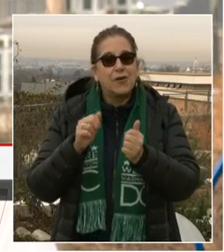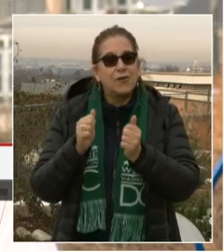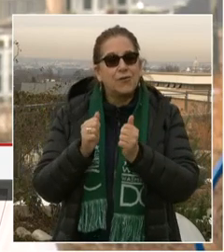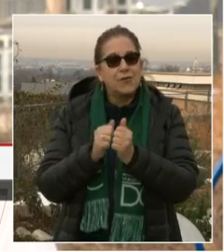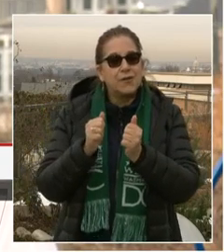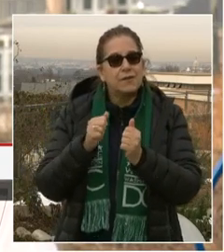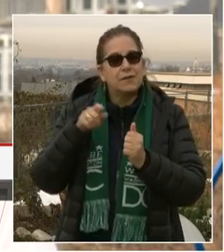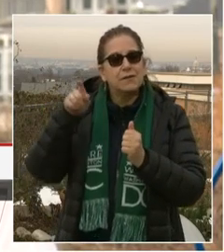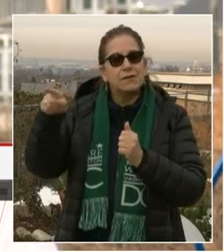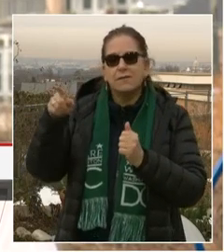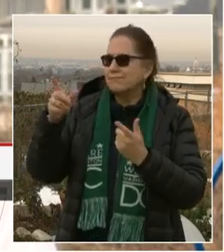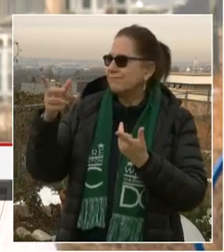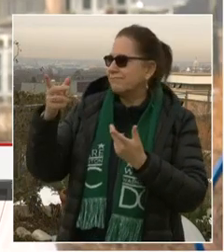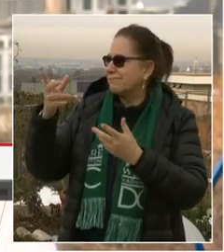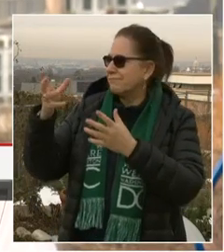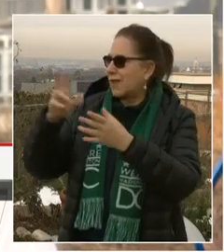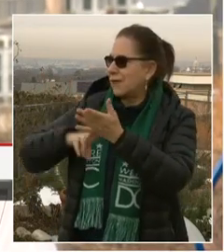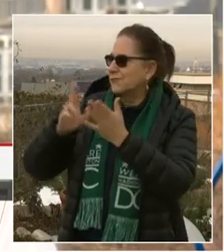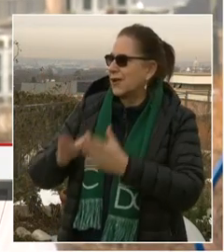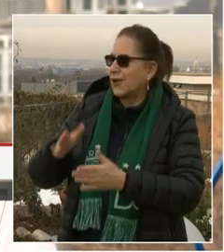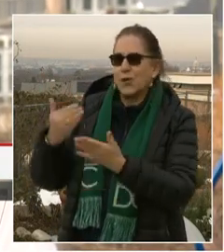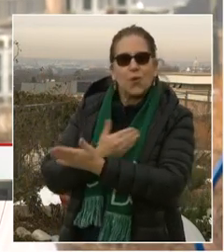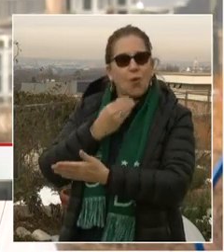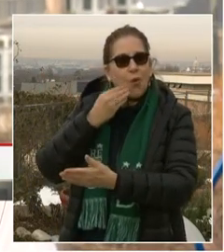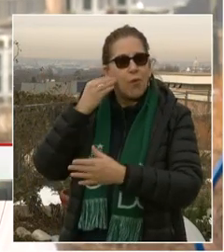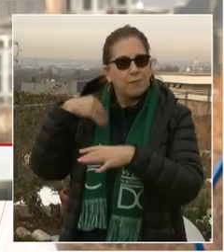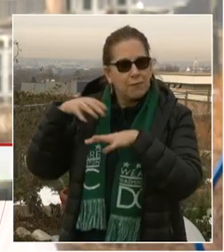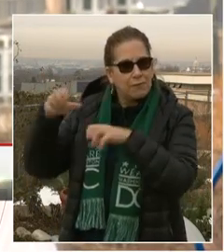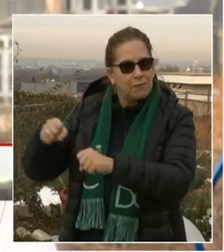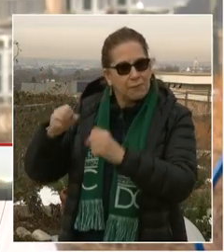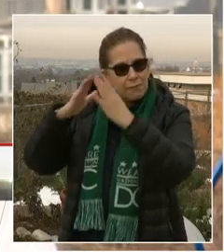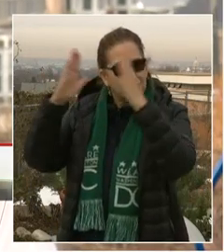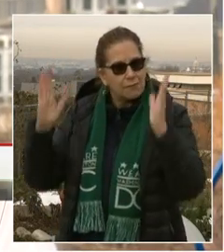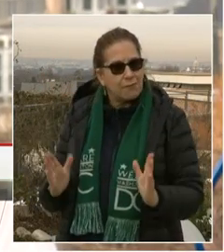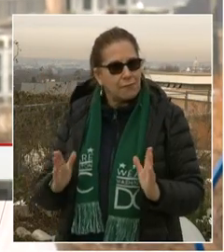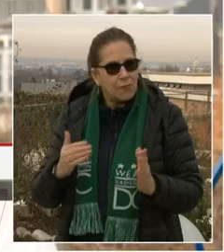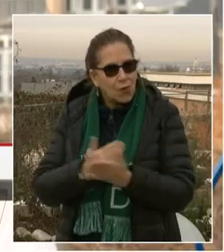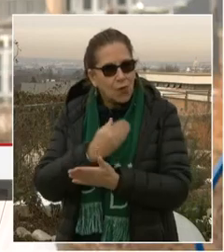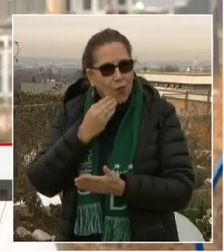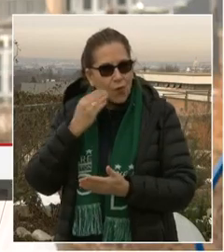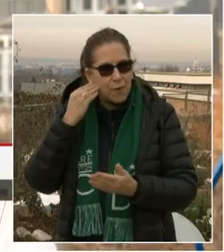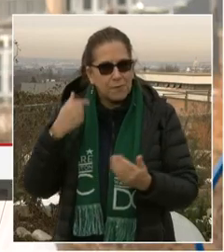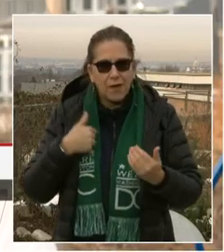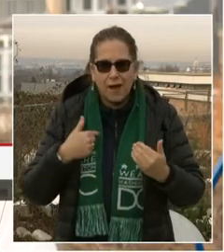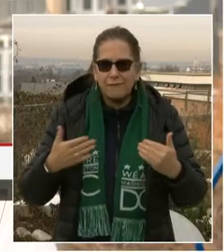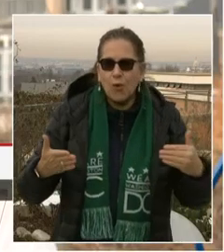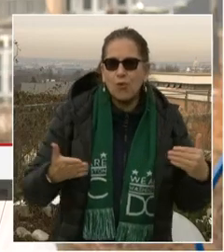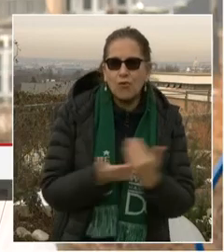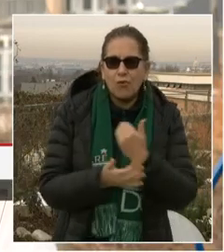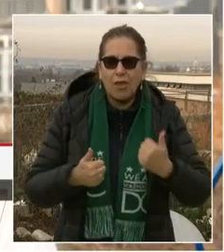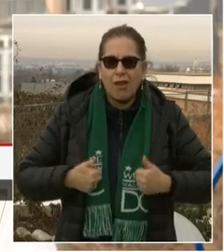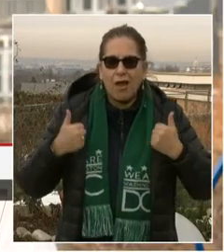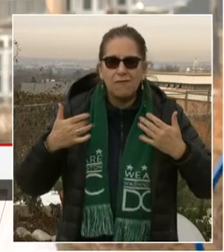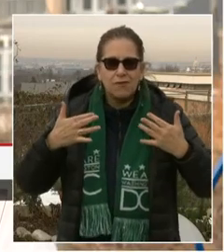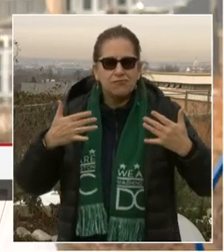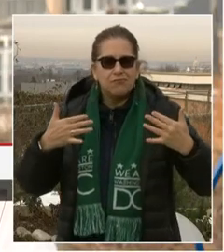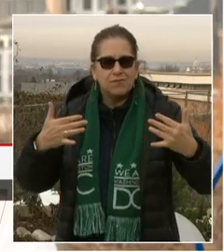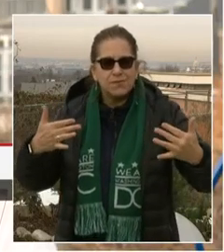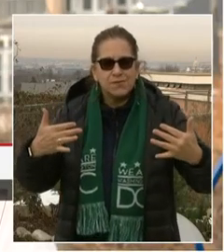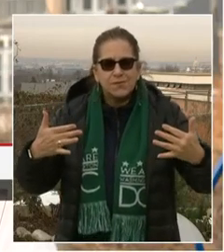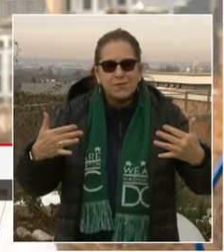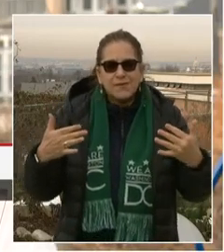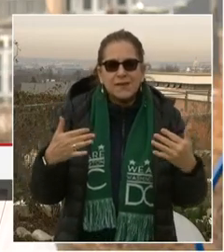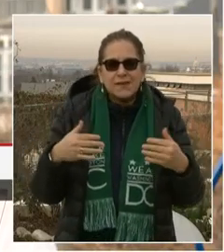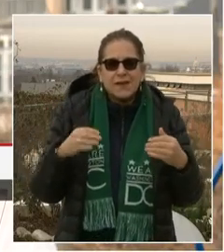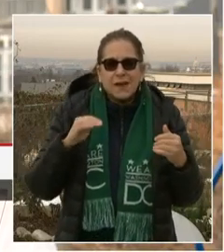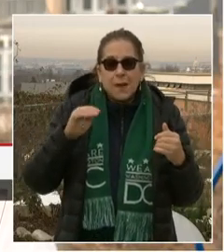filled with promise and opportunity. March 23rd, 2020 ended up being one of the hardest days